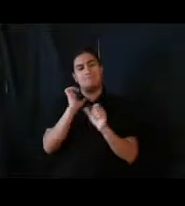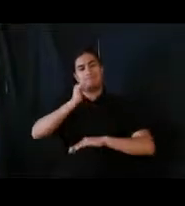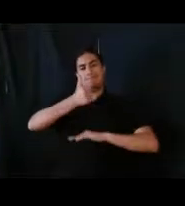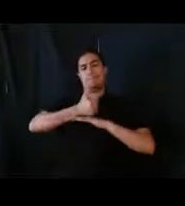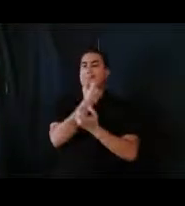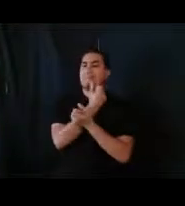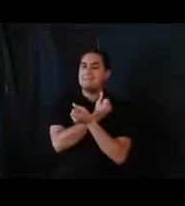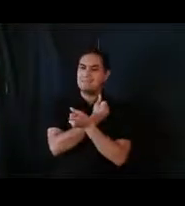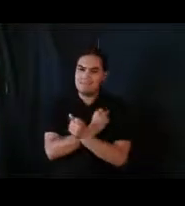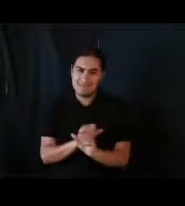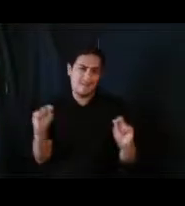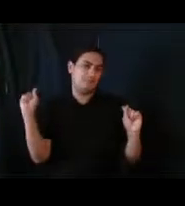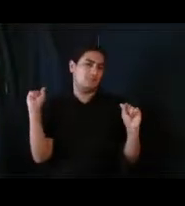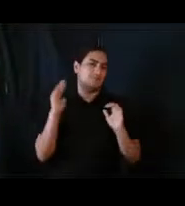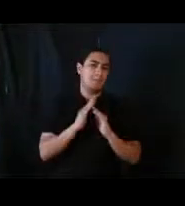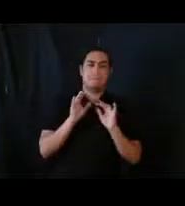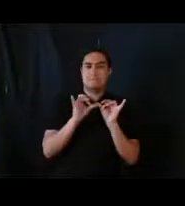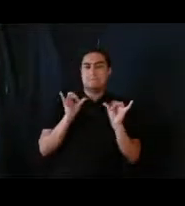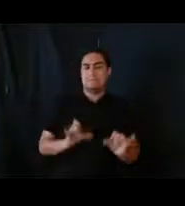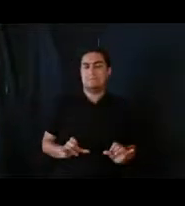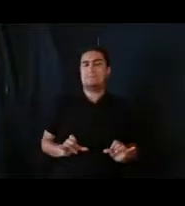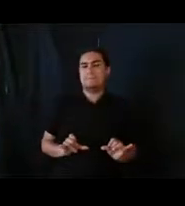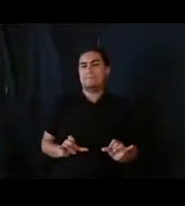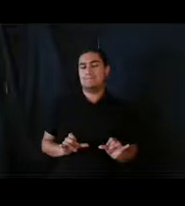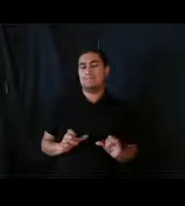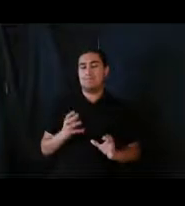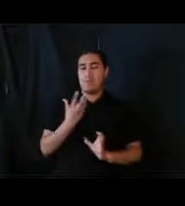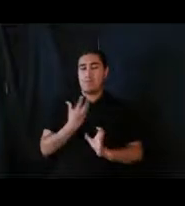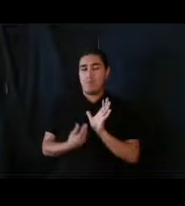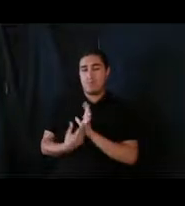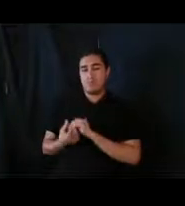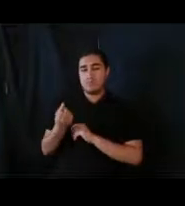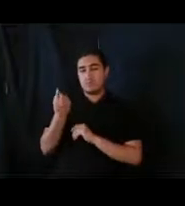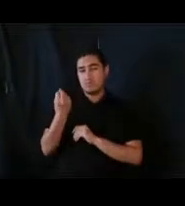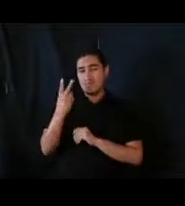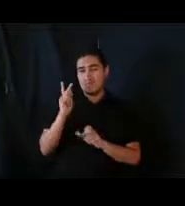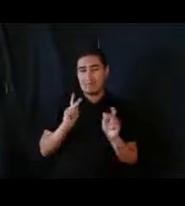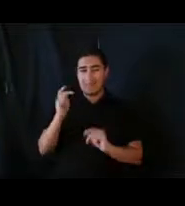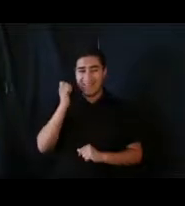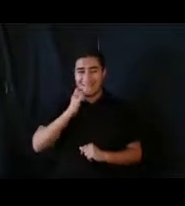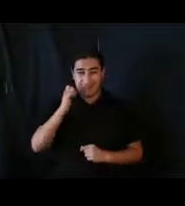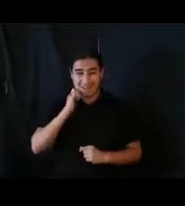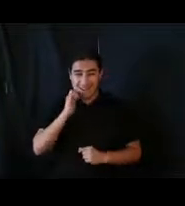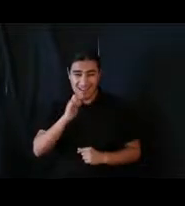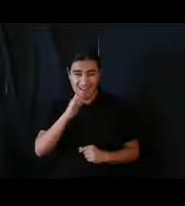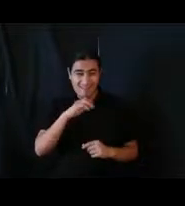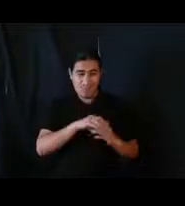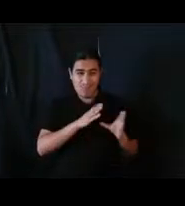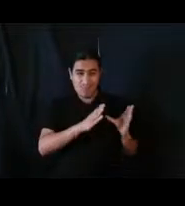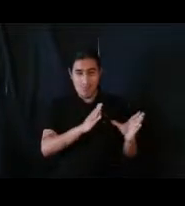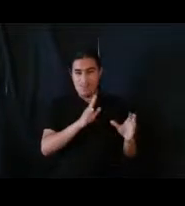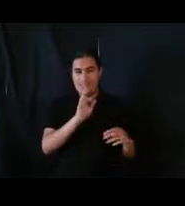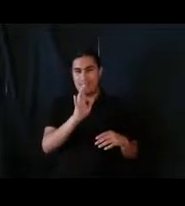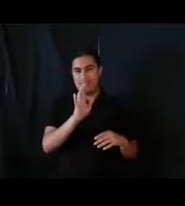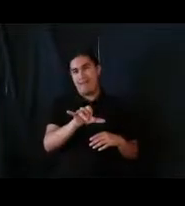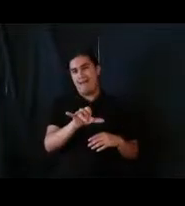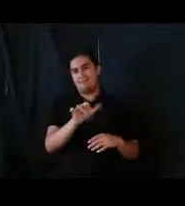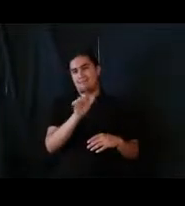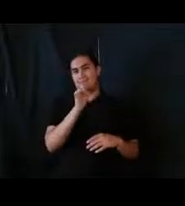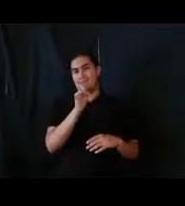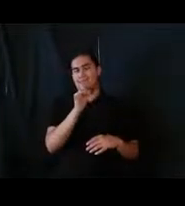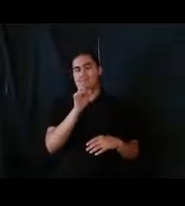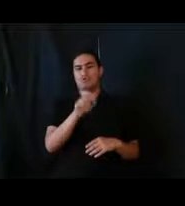uh possible but you know the loss of 12 people a day on california's roadways just just can't be normalized and so and i know all